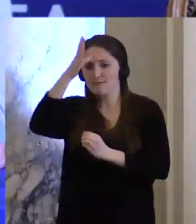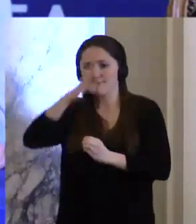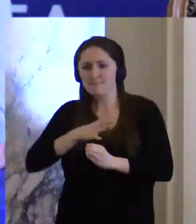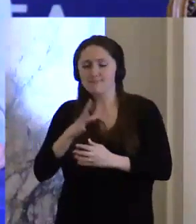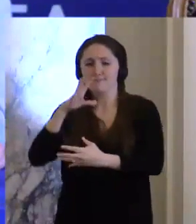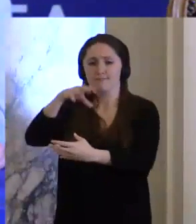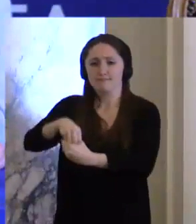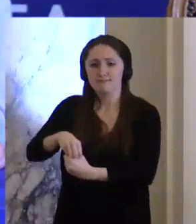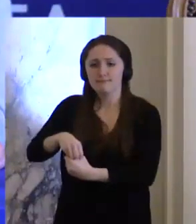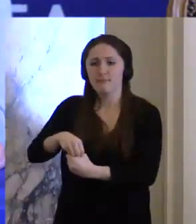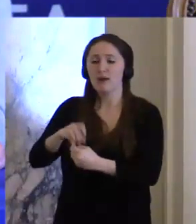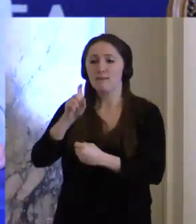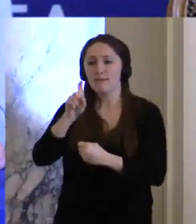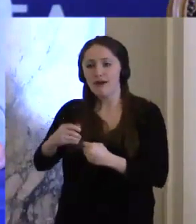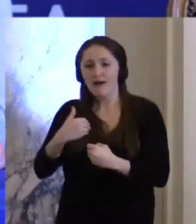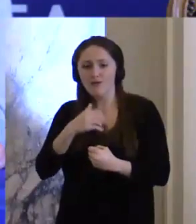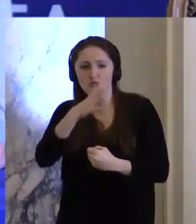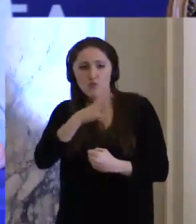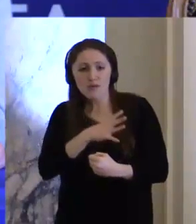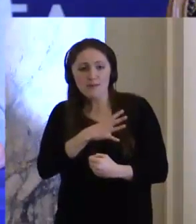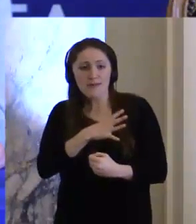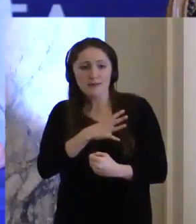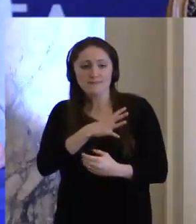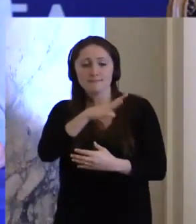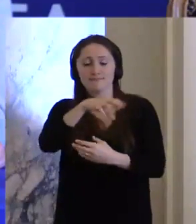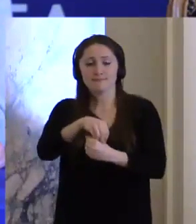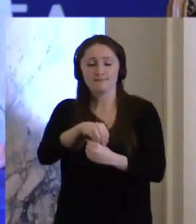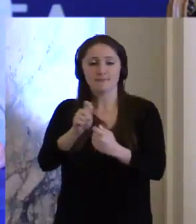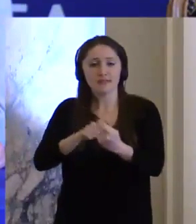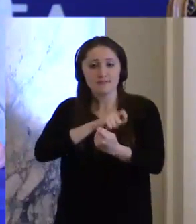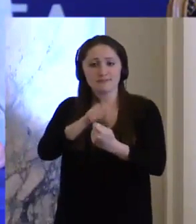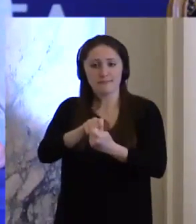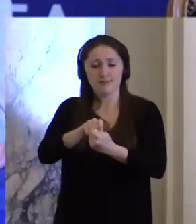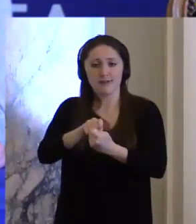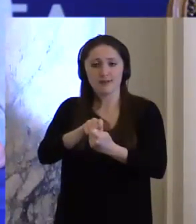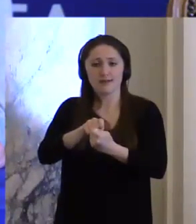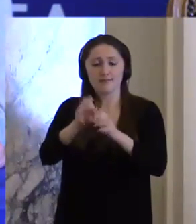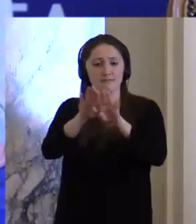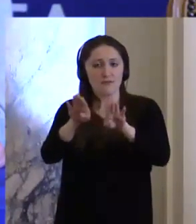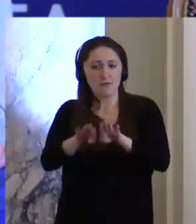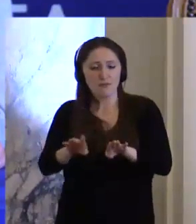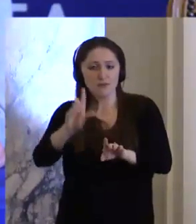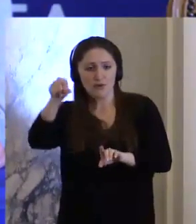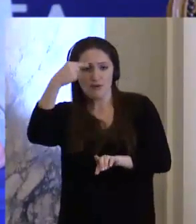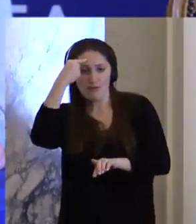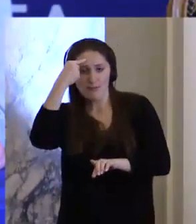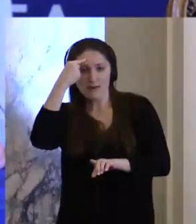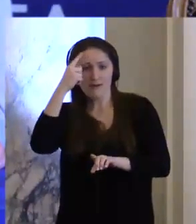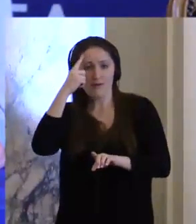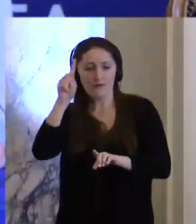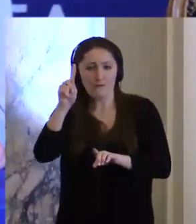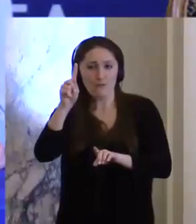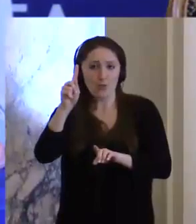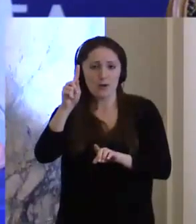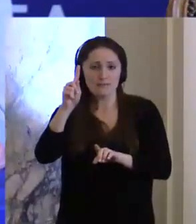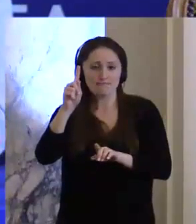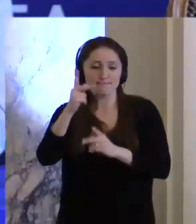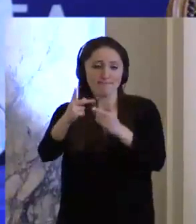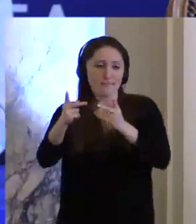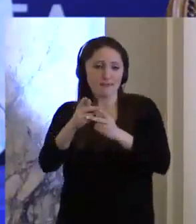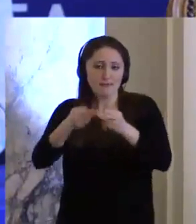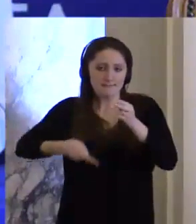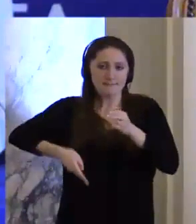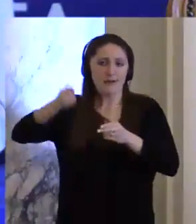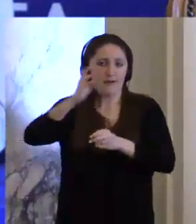be participation of women in certain echelons of government, in places of high authority, it's